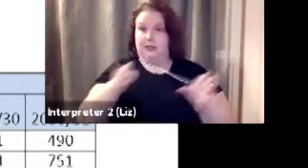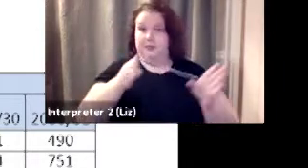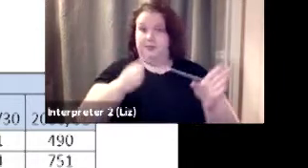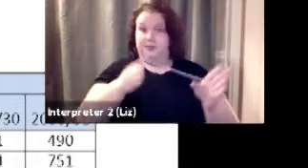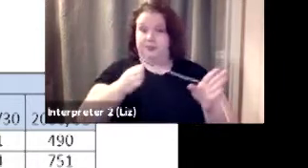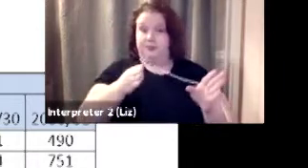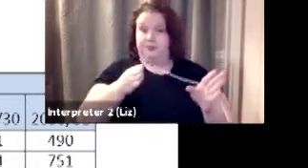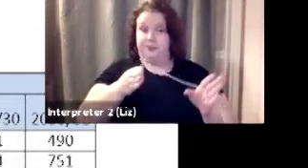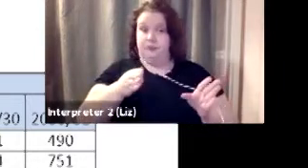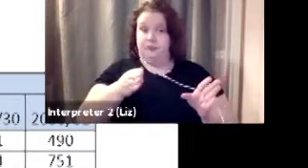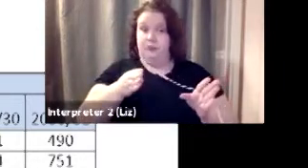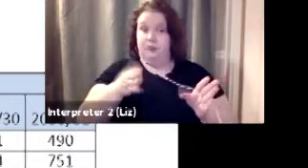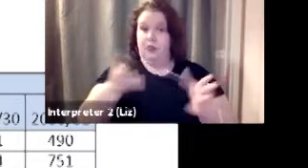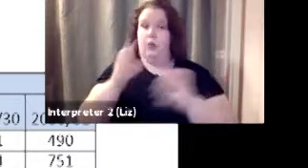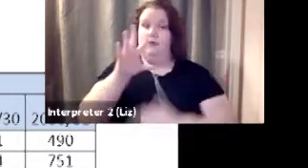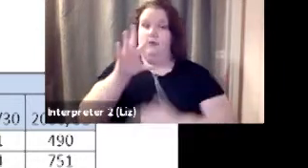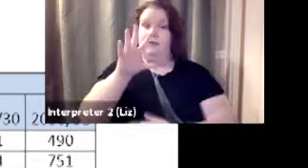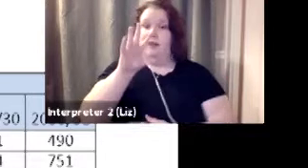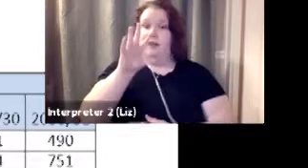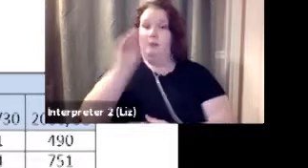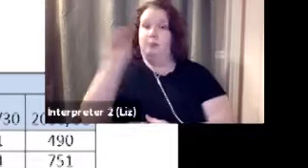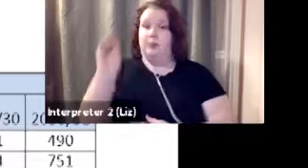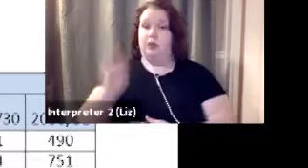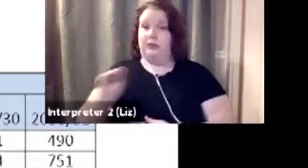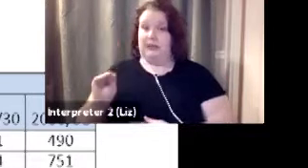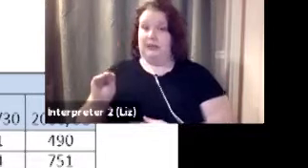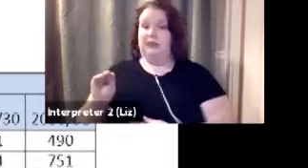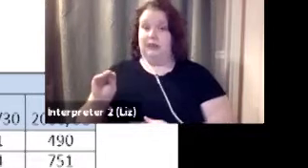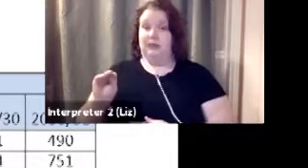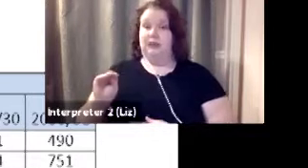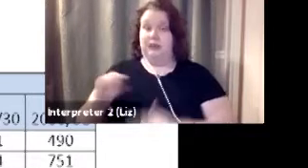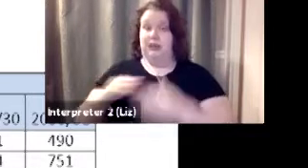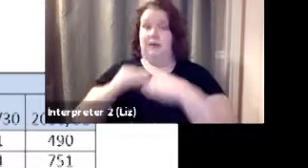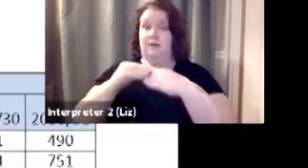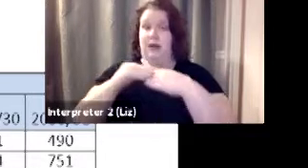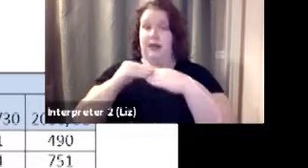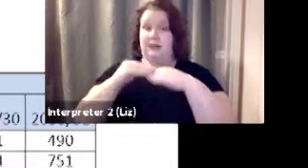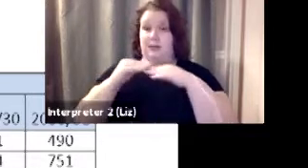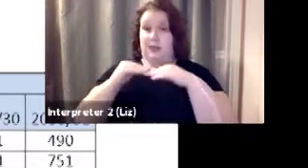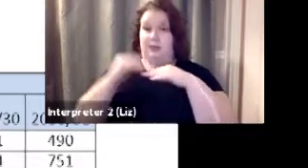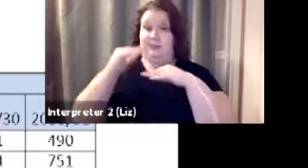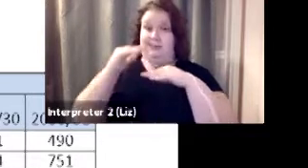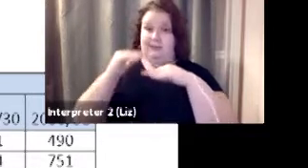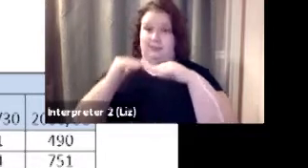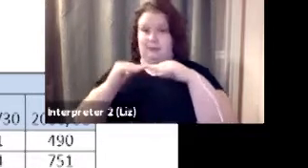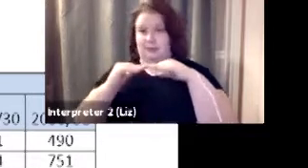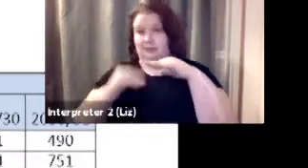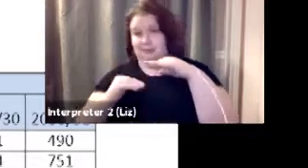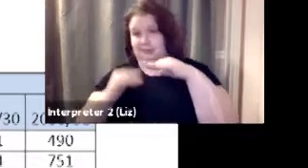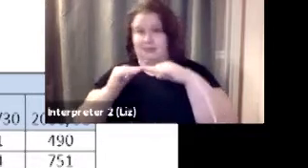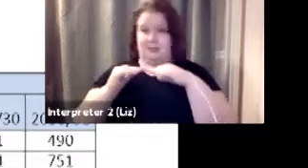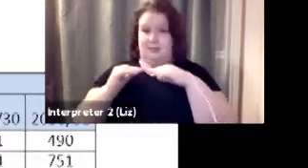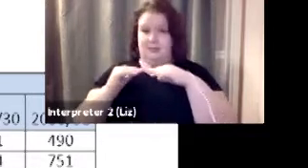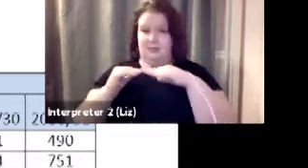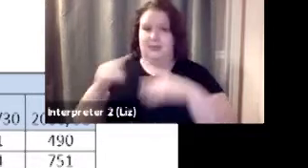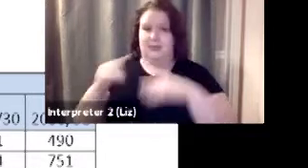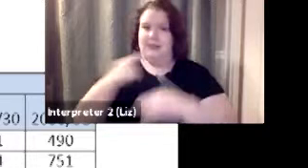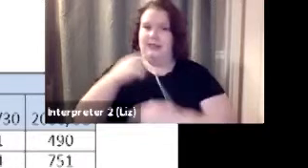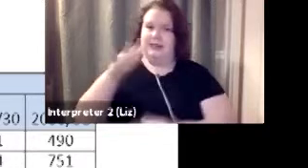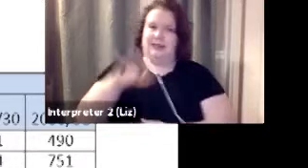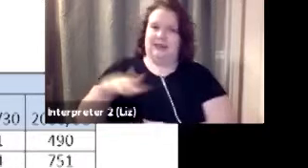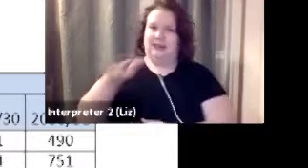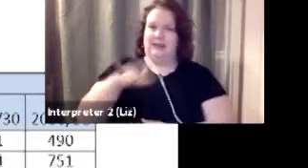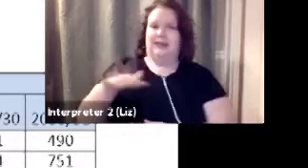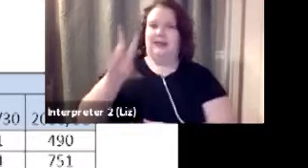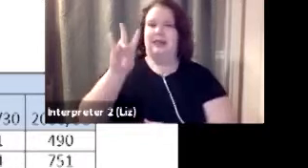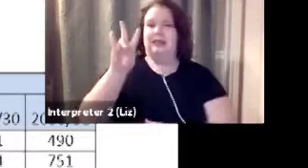to be comfortable within the student or within a, the capacity of the school. So that would say roughly the 76, 78 to about 7